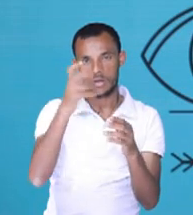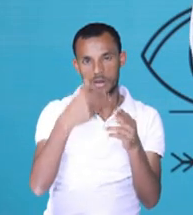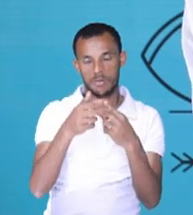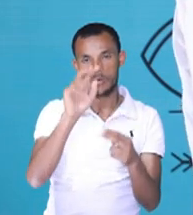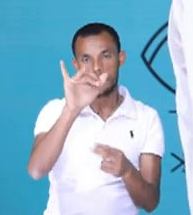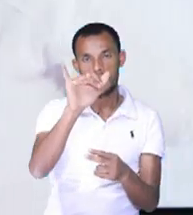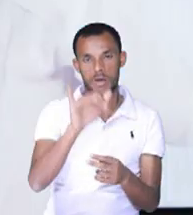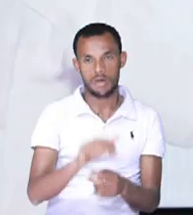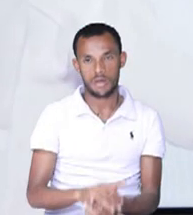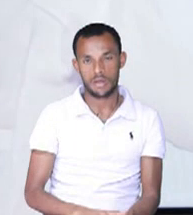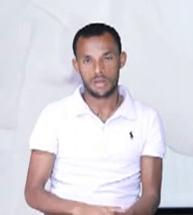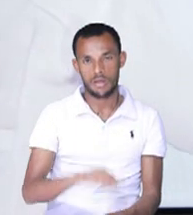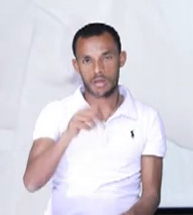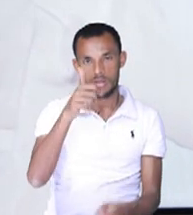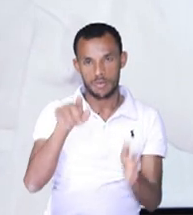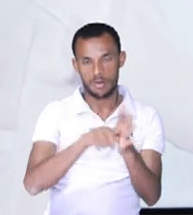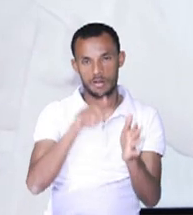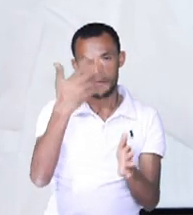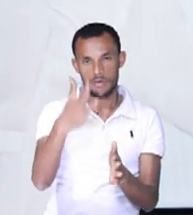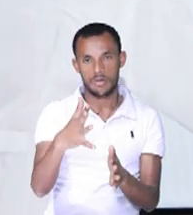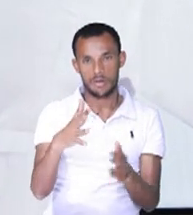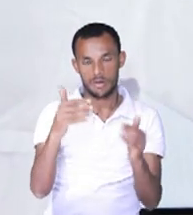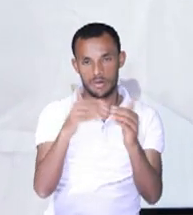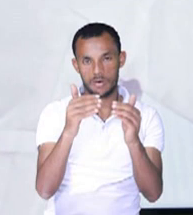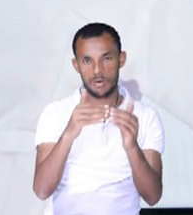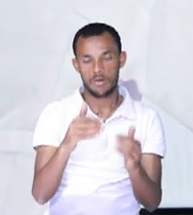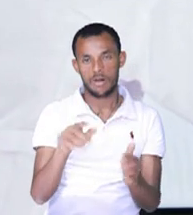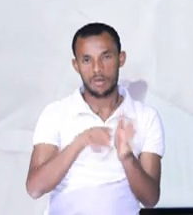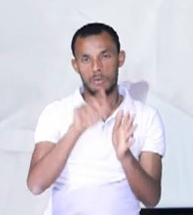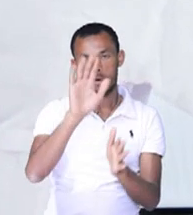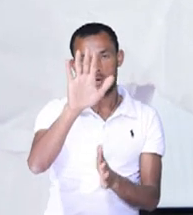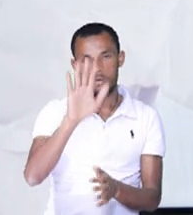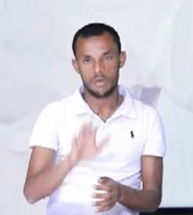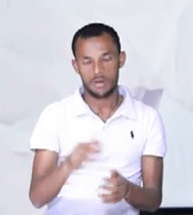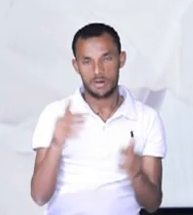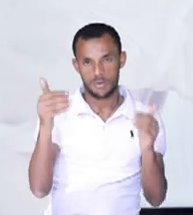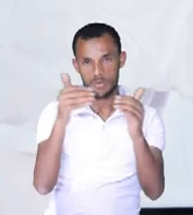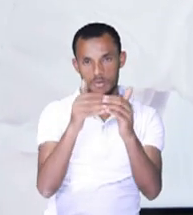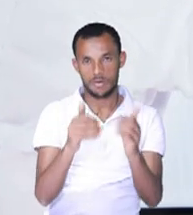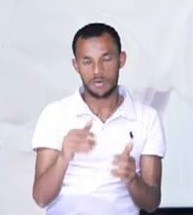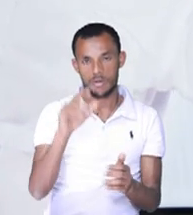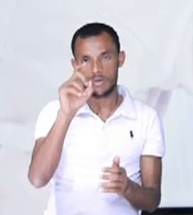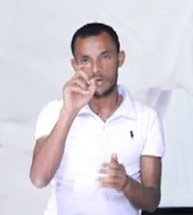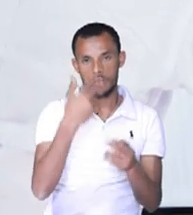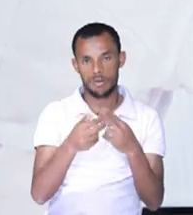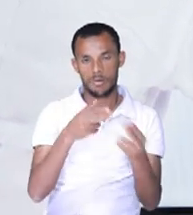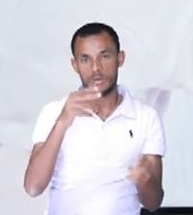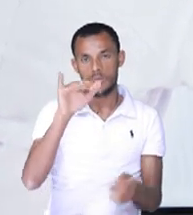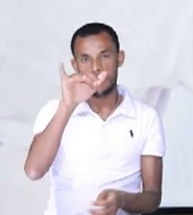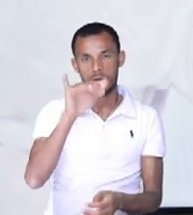y. 10 minus 15, it gives a value negative 5, is equal to x times